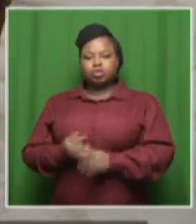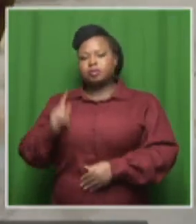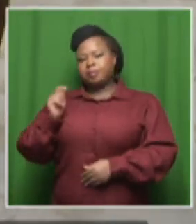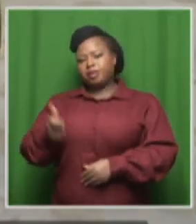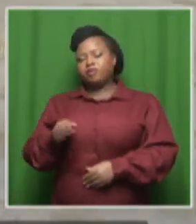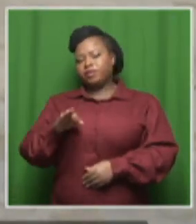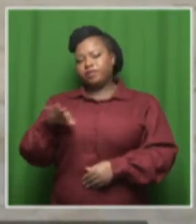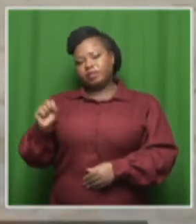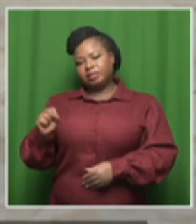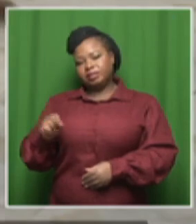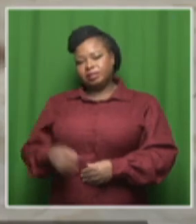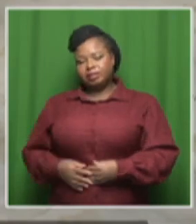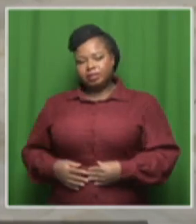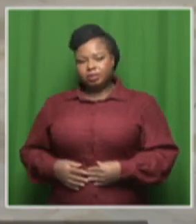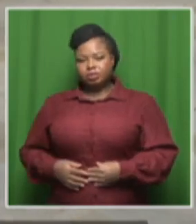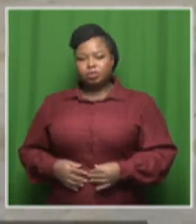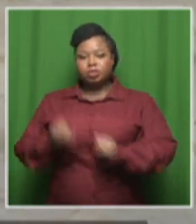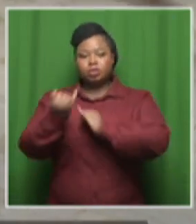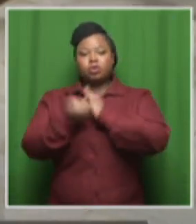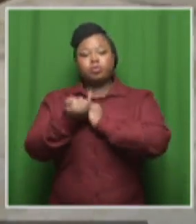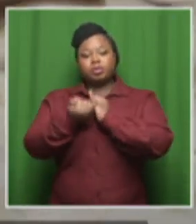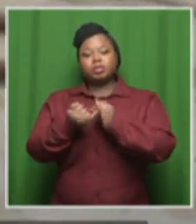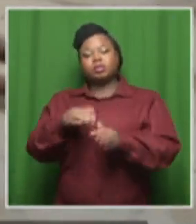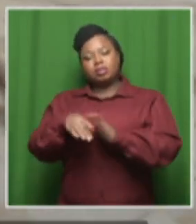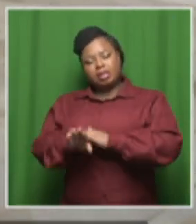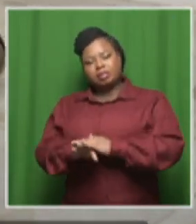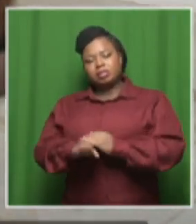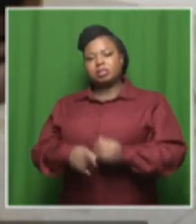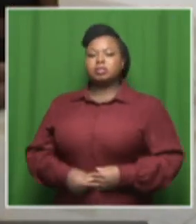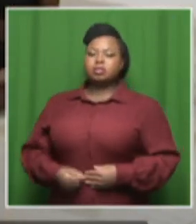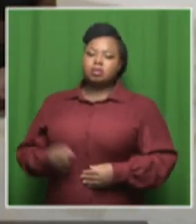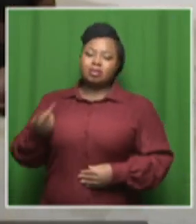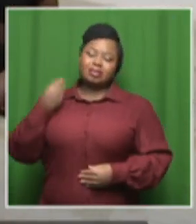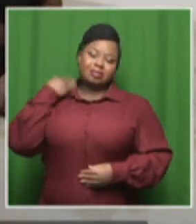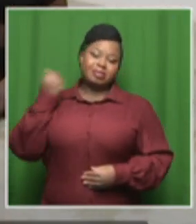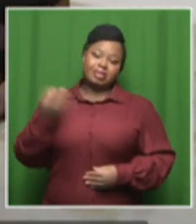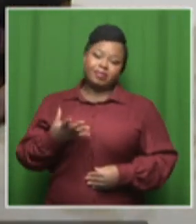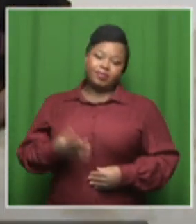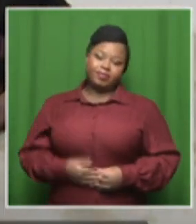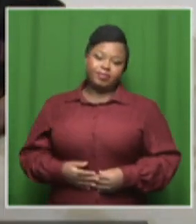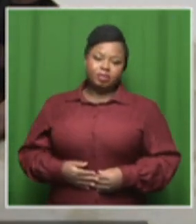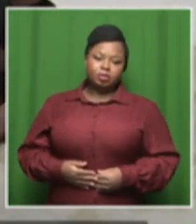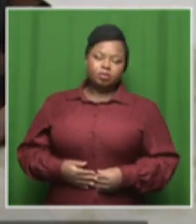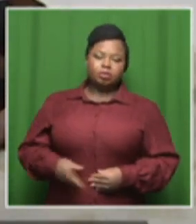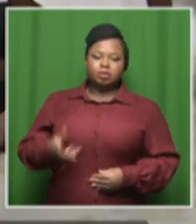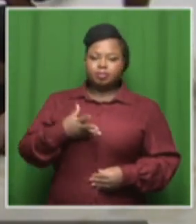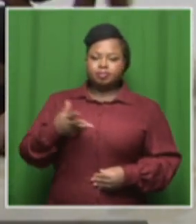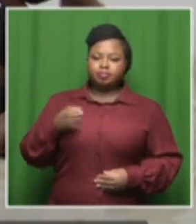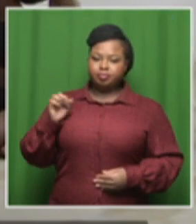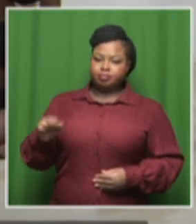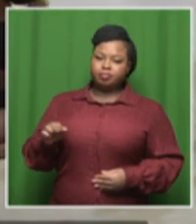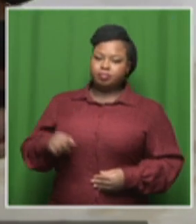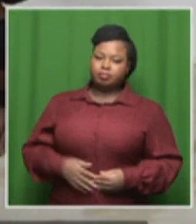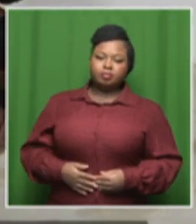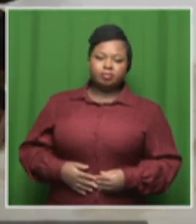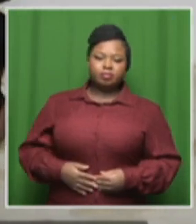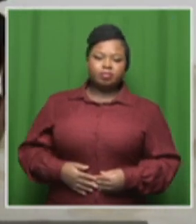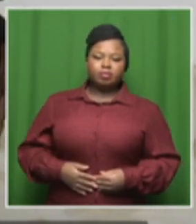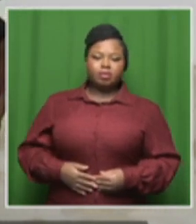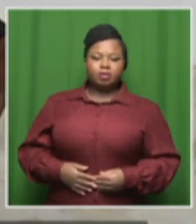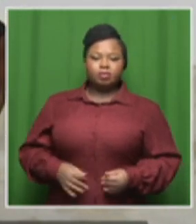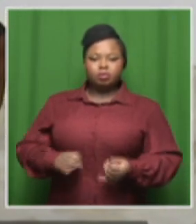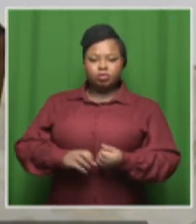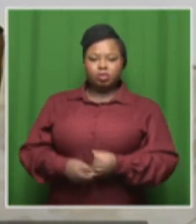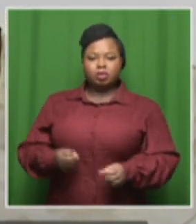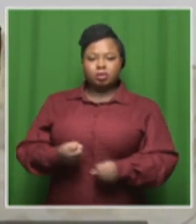your fees. You know, it's these competitions entry fees are like crazy. Like these mothers are literally going out of their